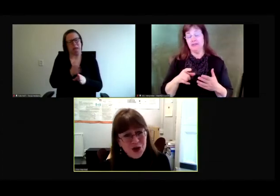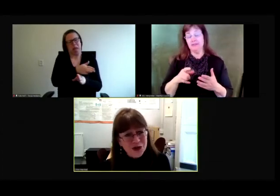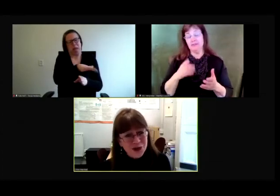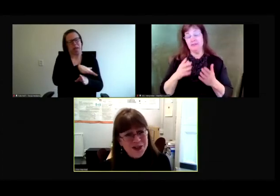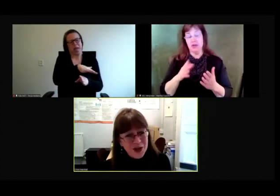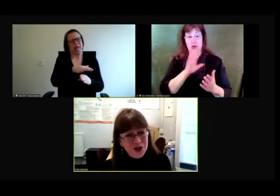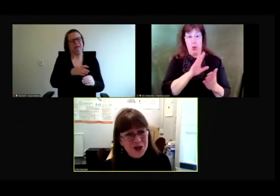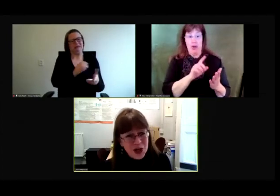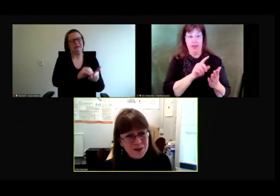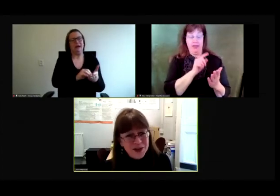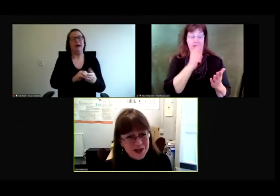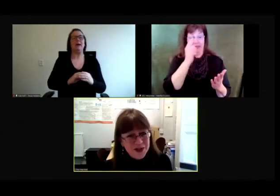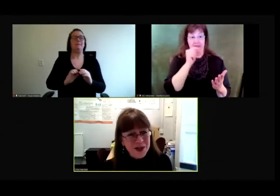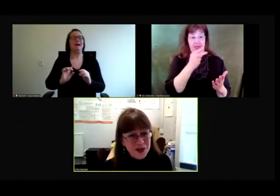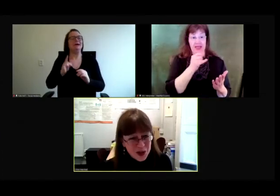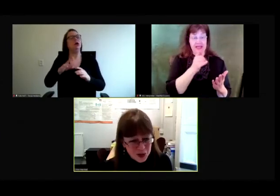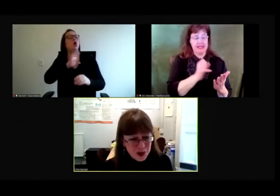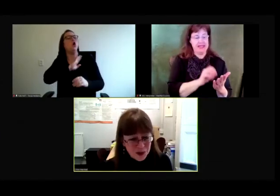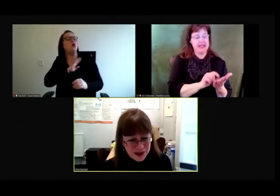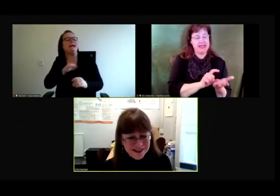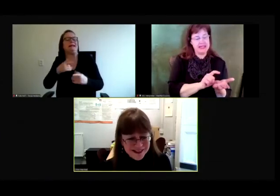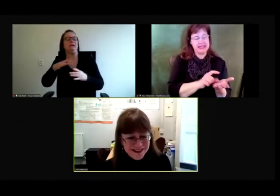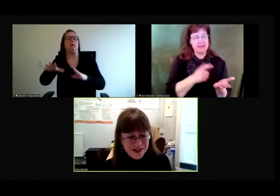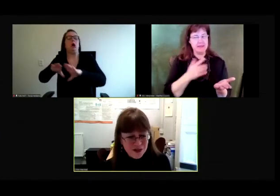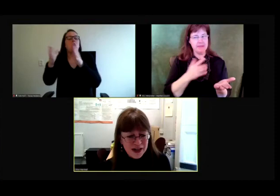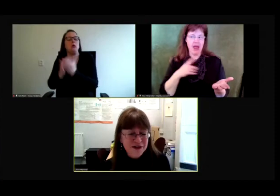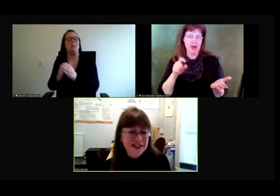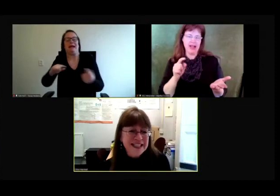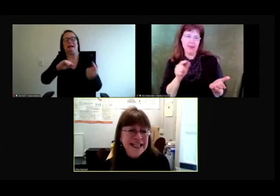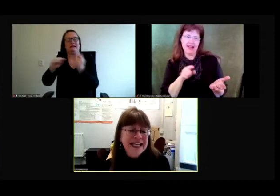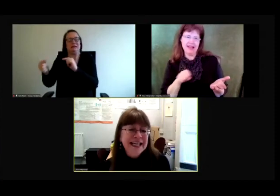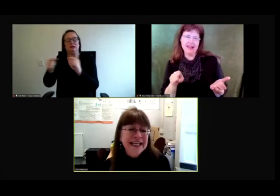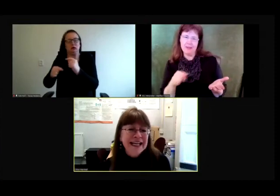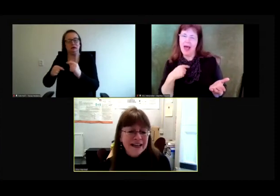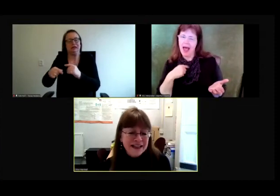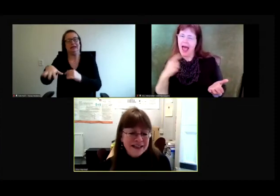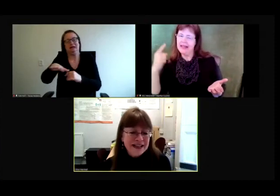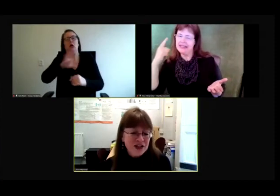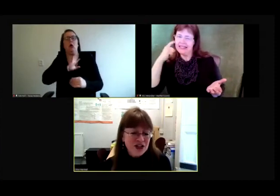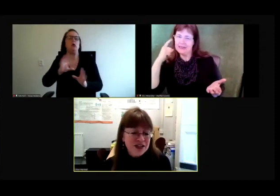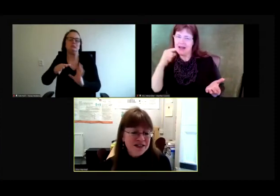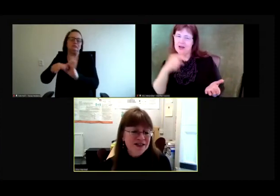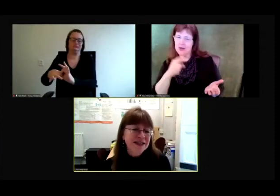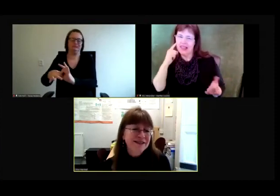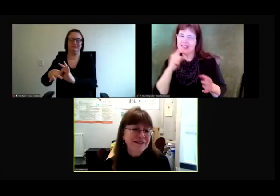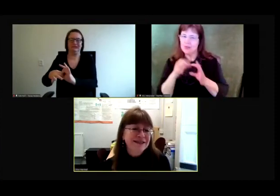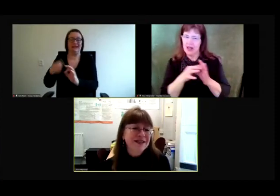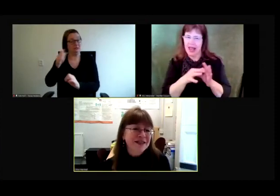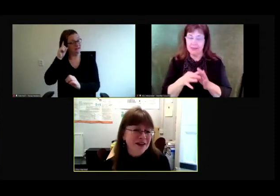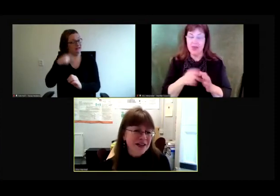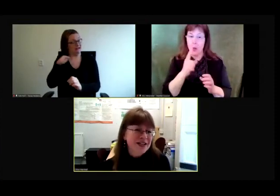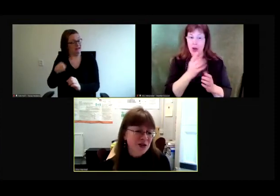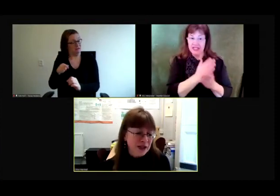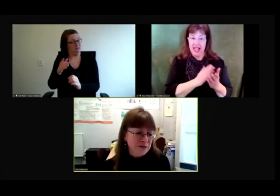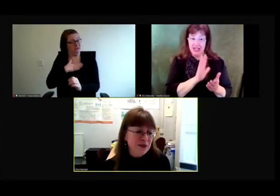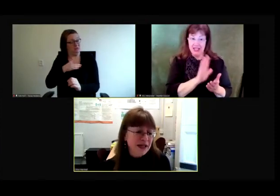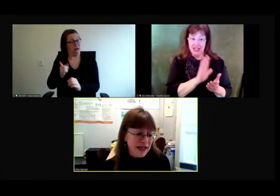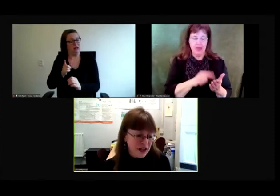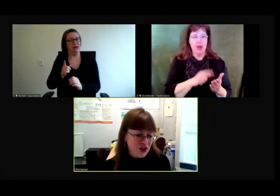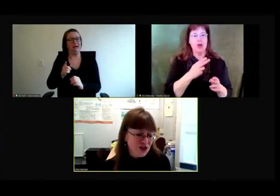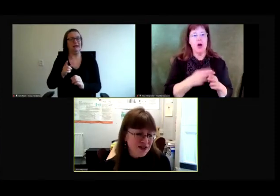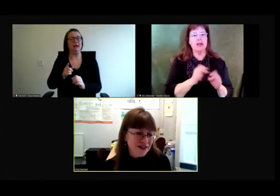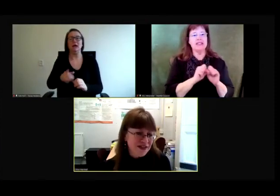section on it in your general discussion chapter, so I assume you think that this is relevant. And that section is titled